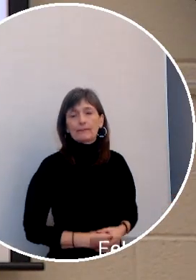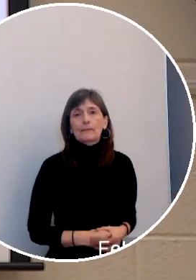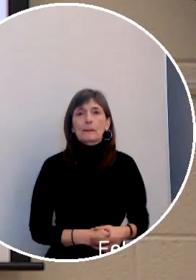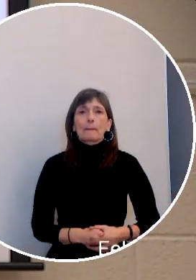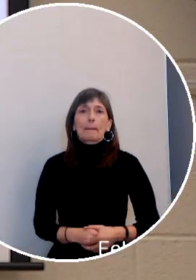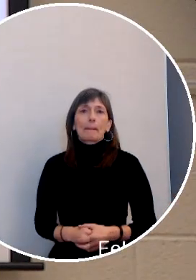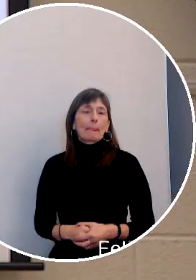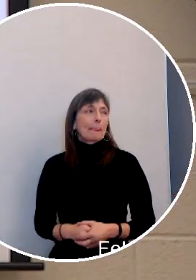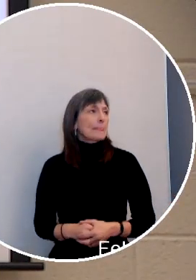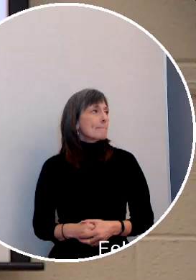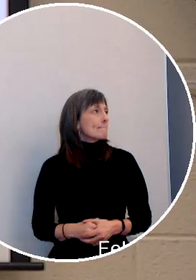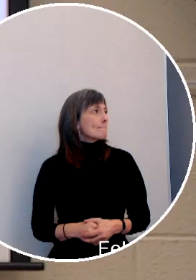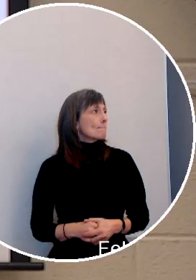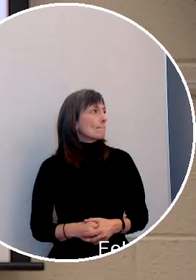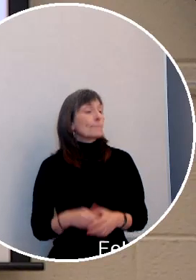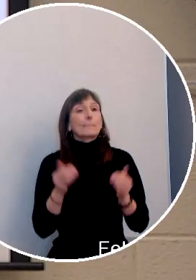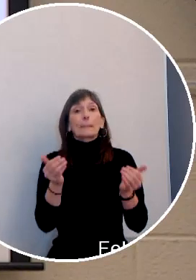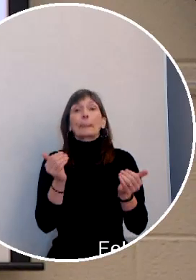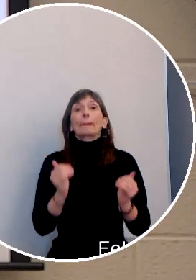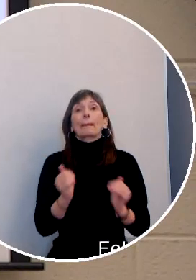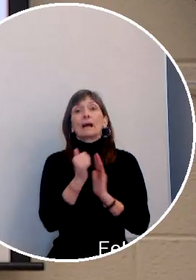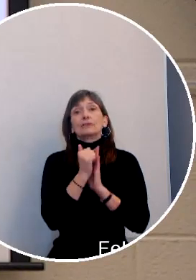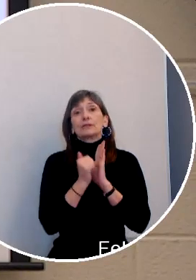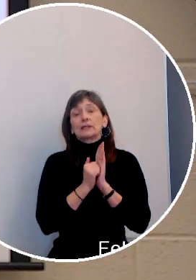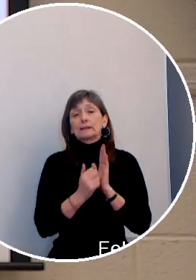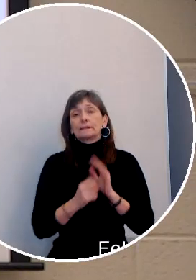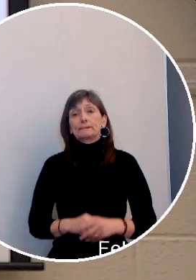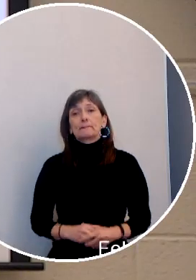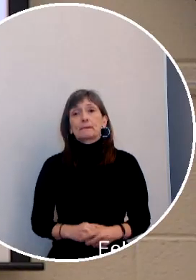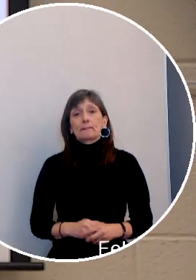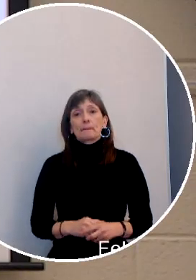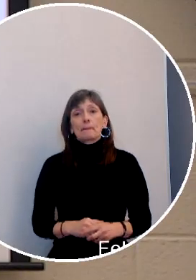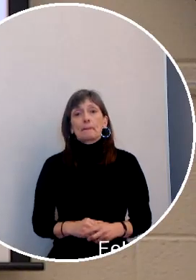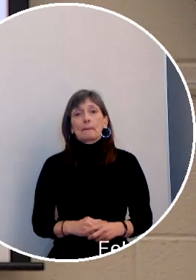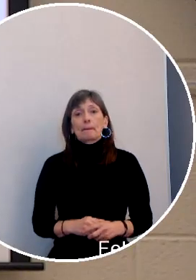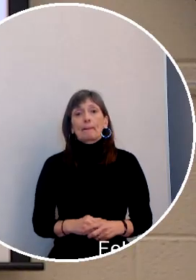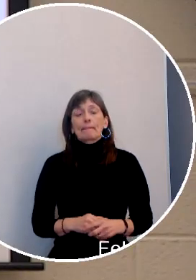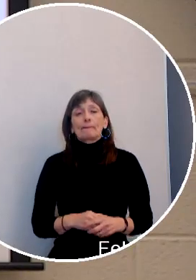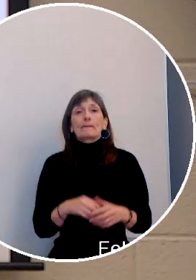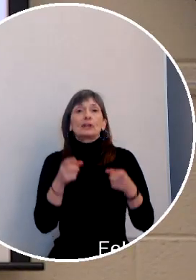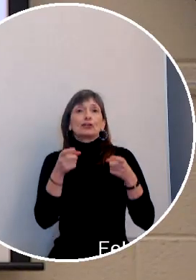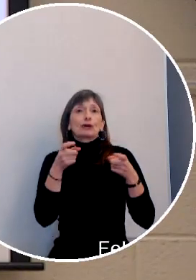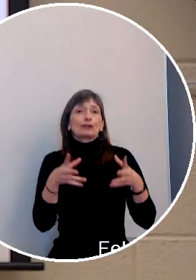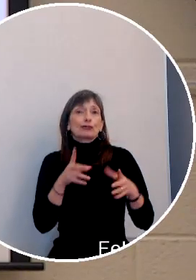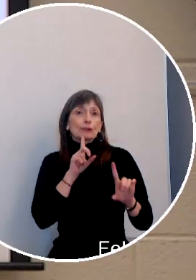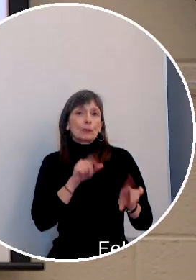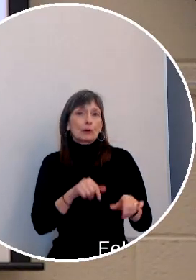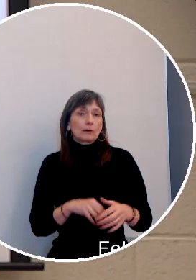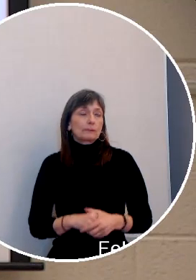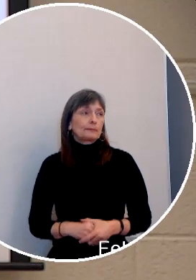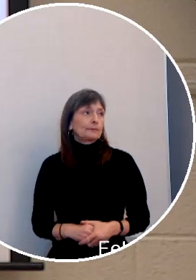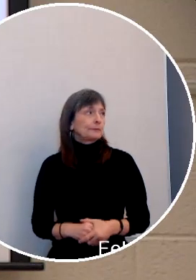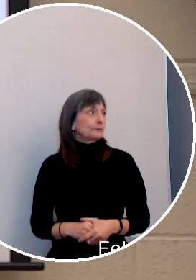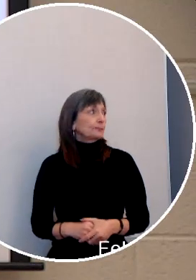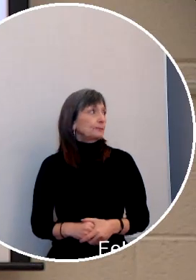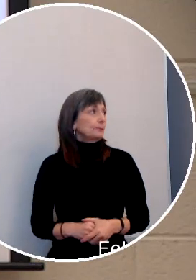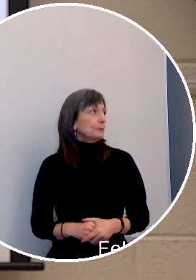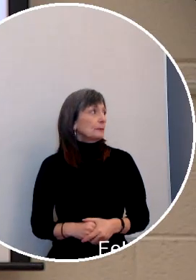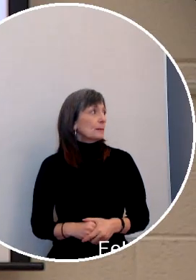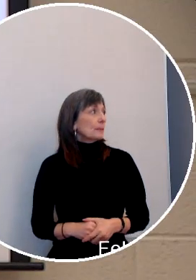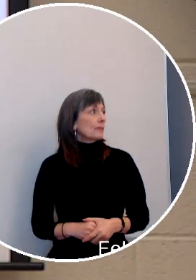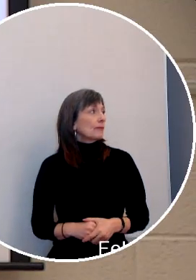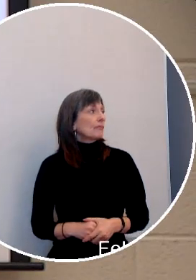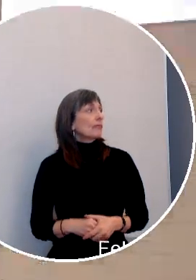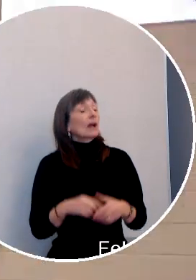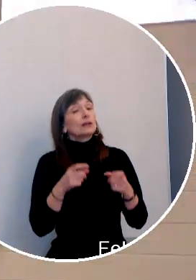be entertained. Next item on our agenda is the director's report. Thank you,